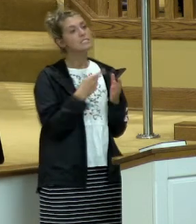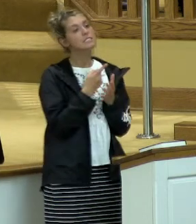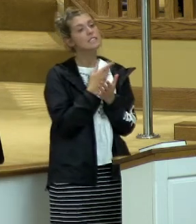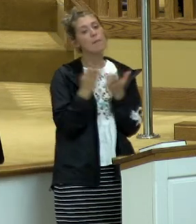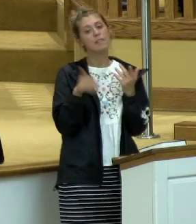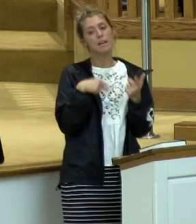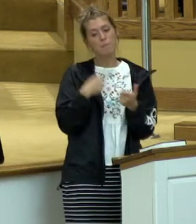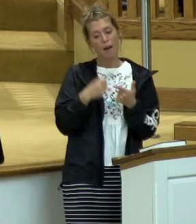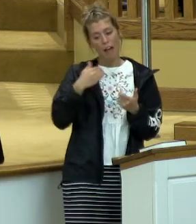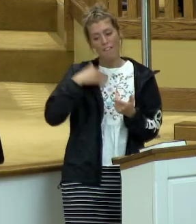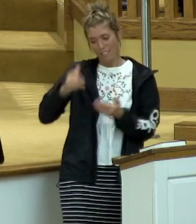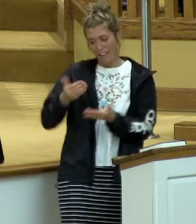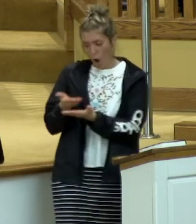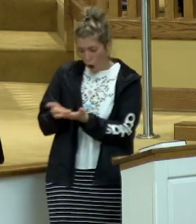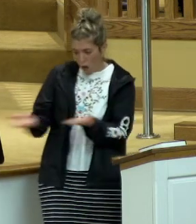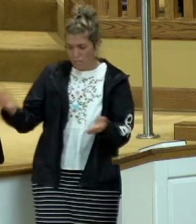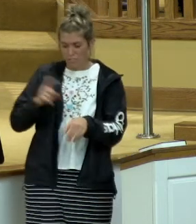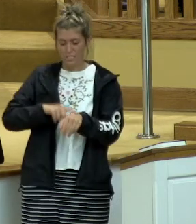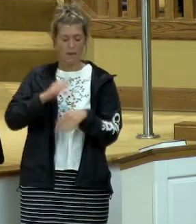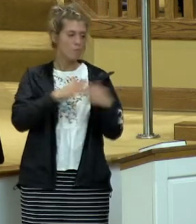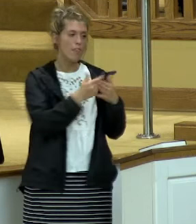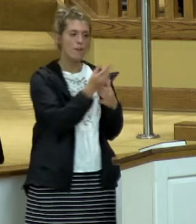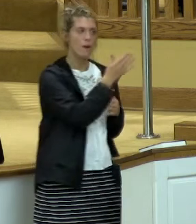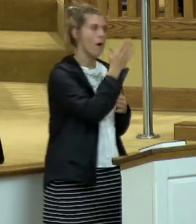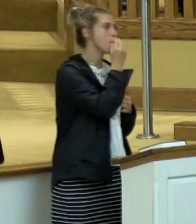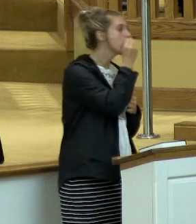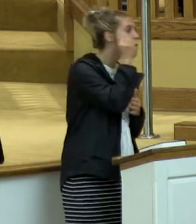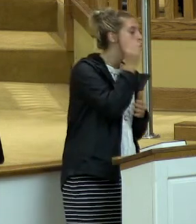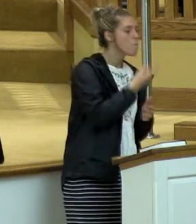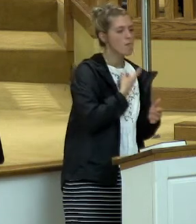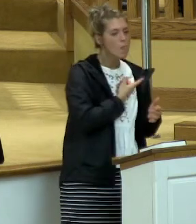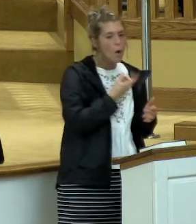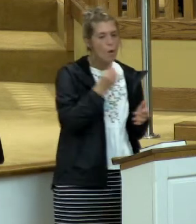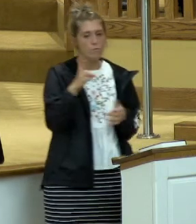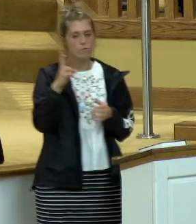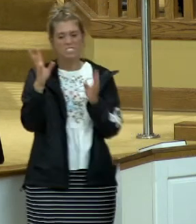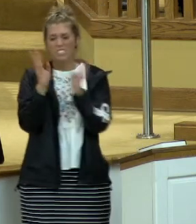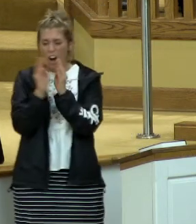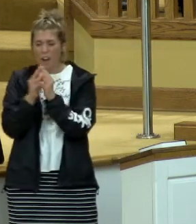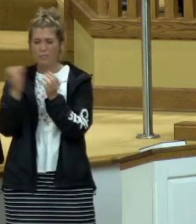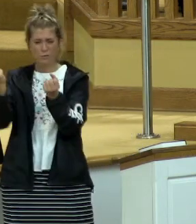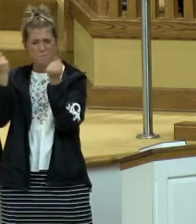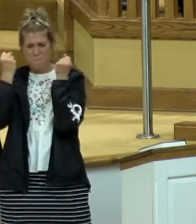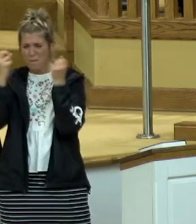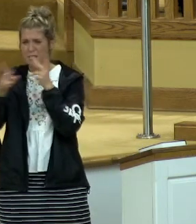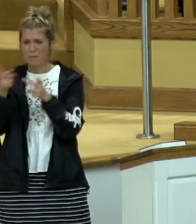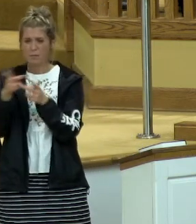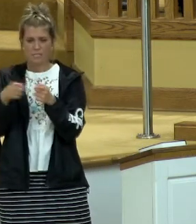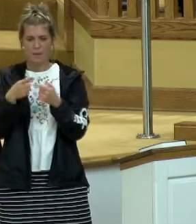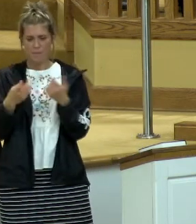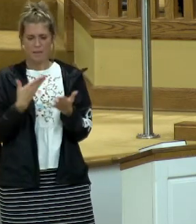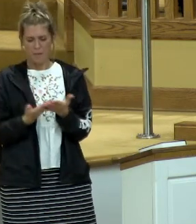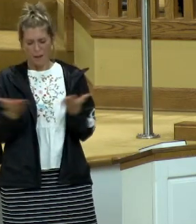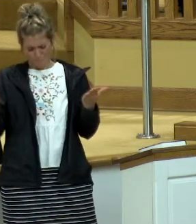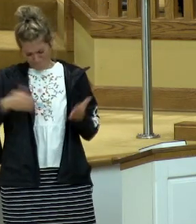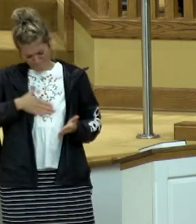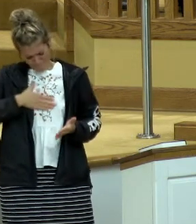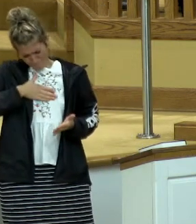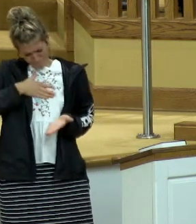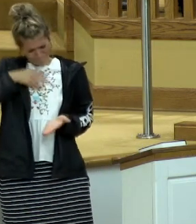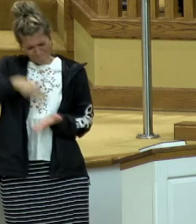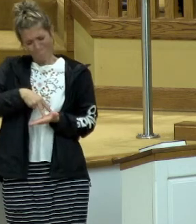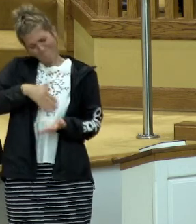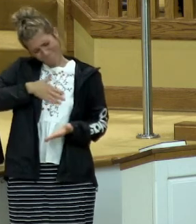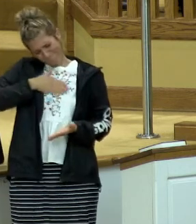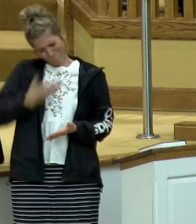there's something about having that altar time, whether it's in a house in the morning or alone, or if it's at a conference with 2,000 teenagers around, something about going to that altar where I stand